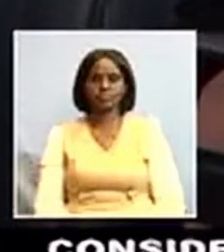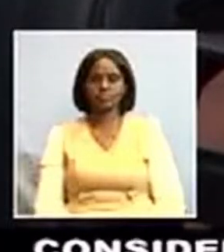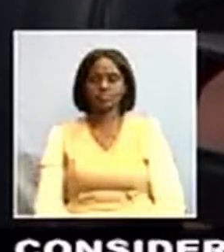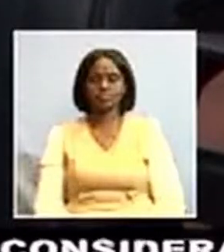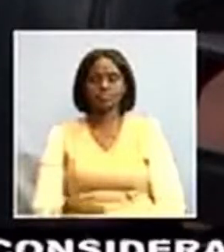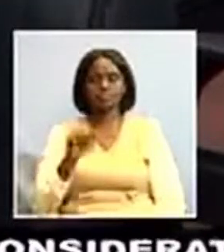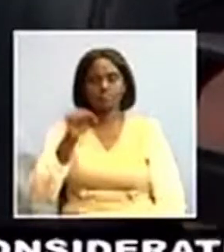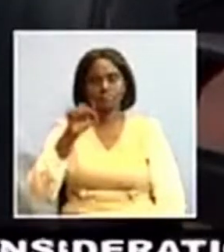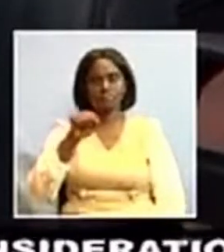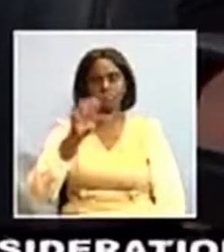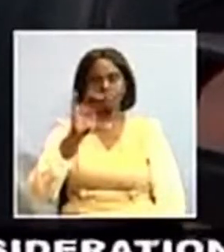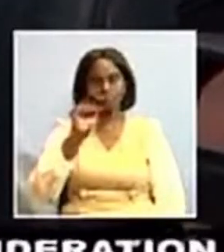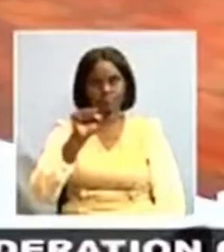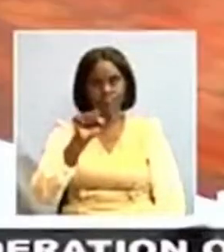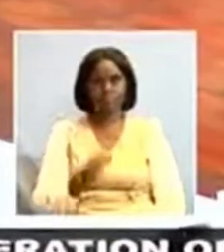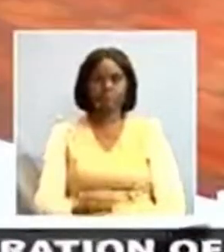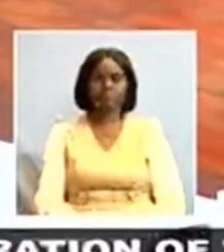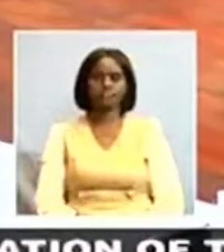Yes.